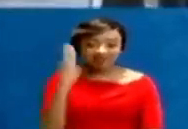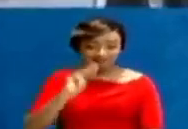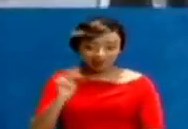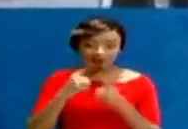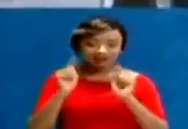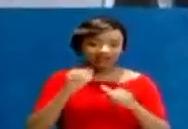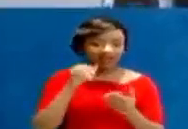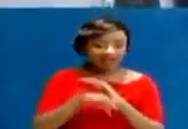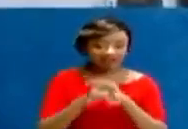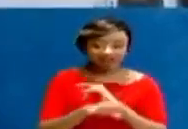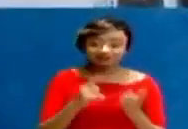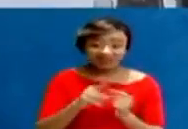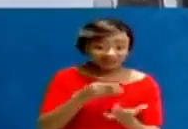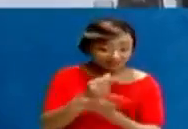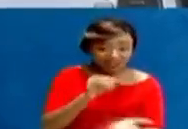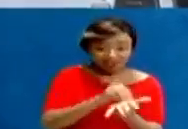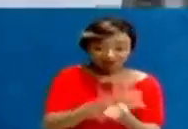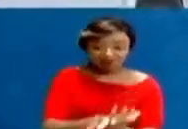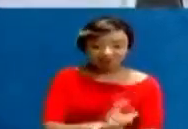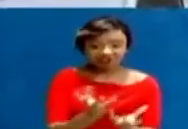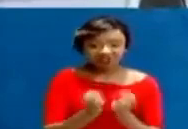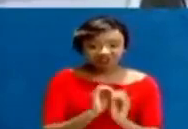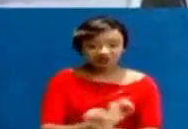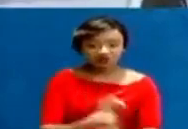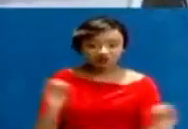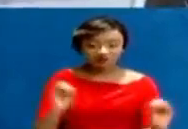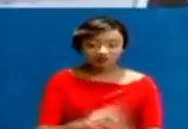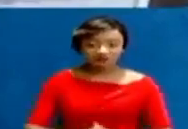shillings each without need for any deposit. Faisal Ahmed, Citizen TV, Nairobi.